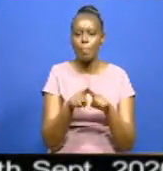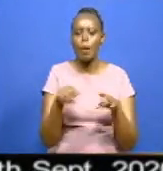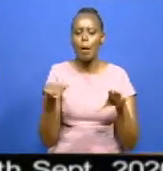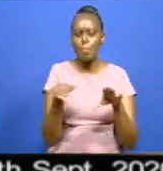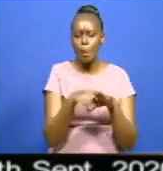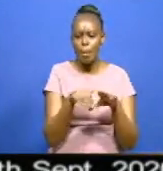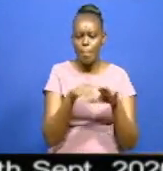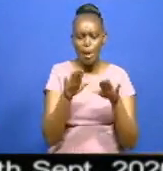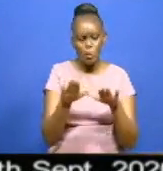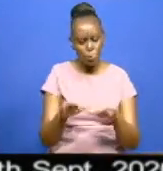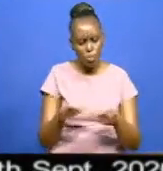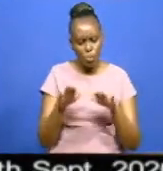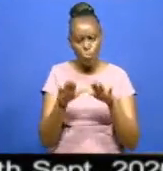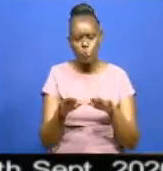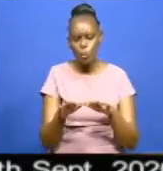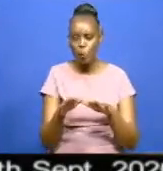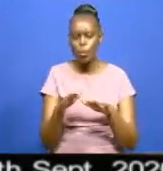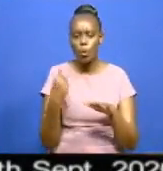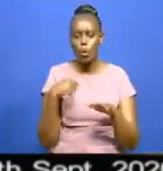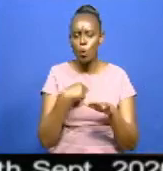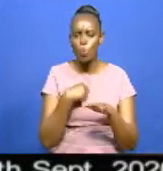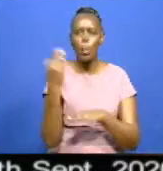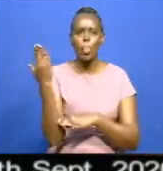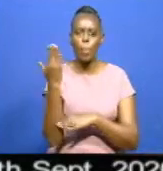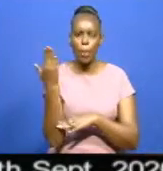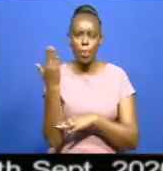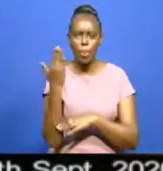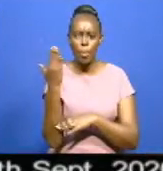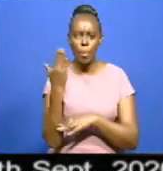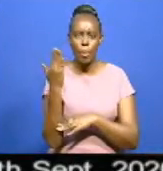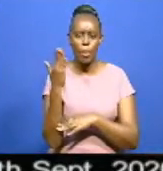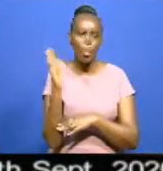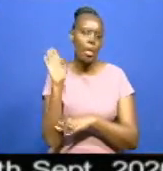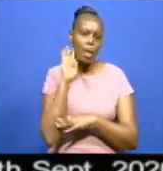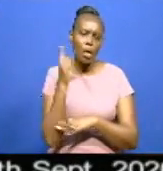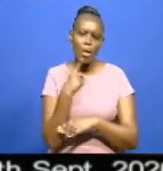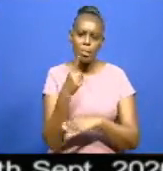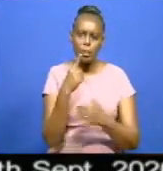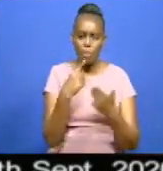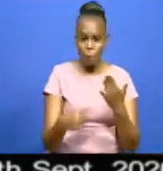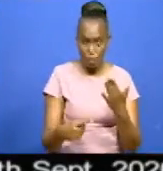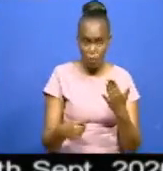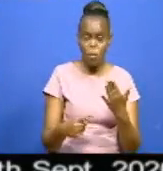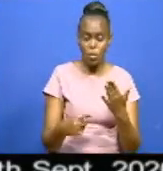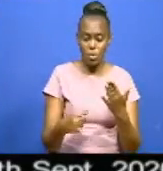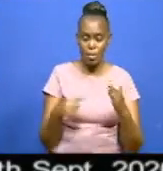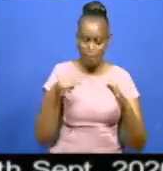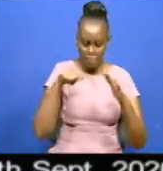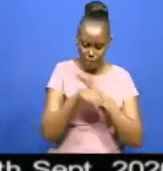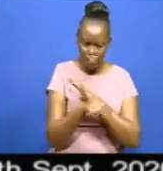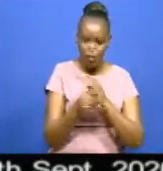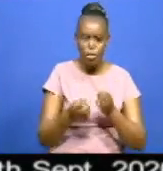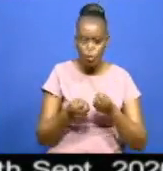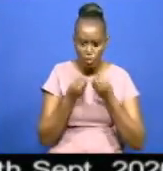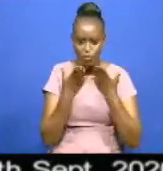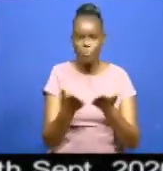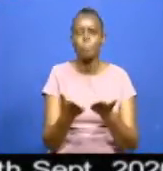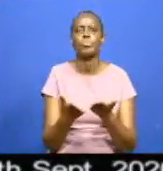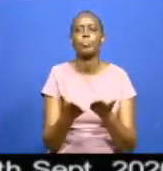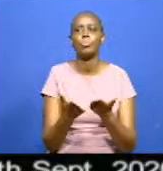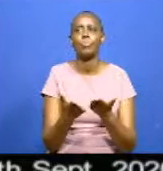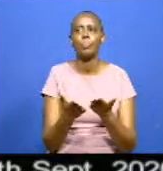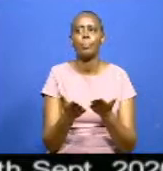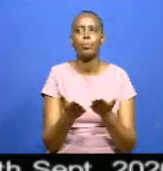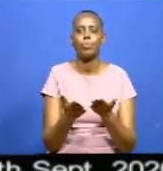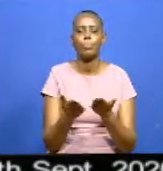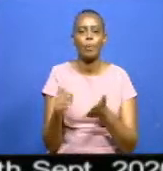in moving the motion. We were really struggling to hear what he was saying, but was very detailed in his presentation. If you had